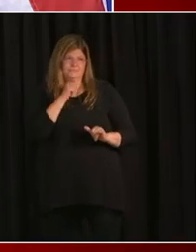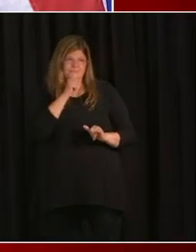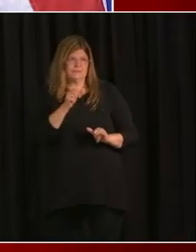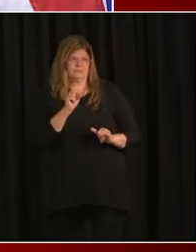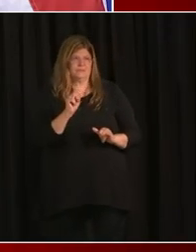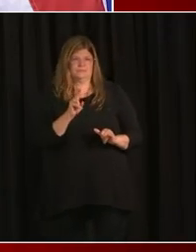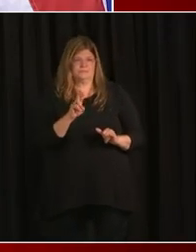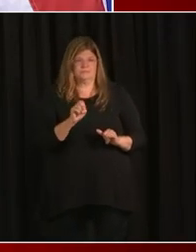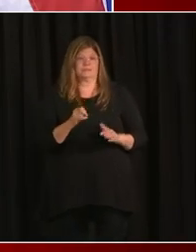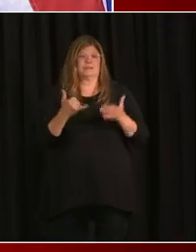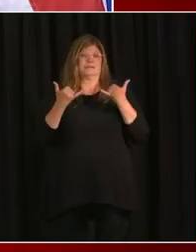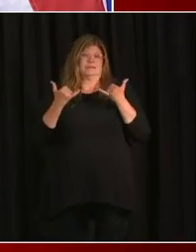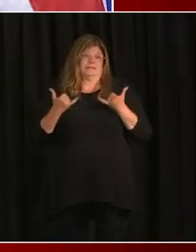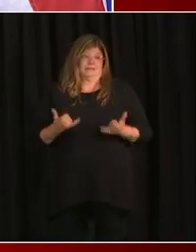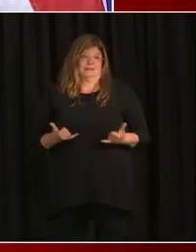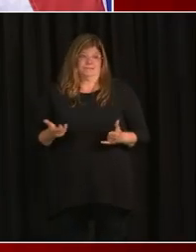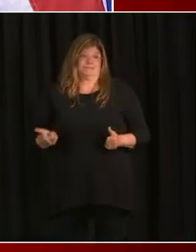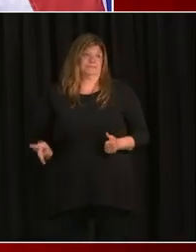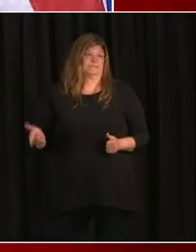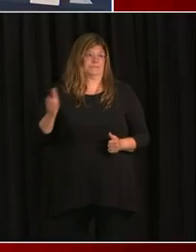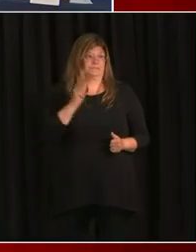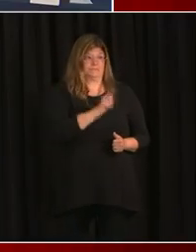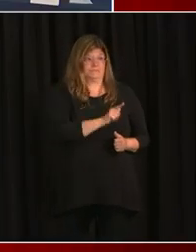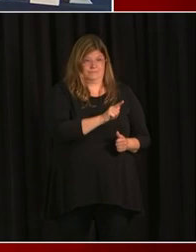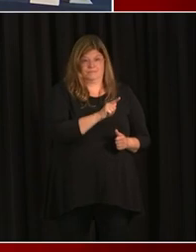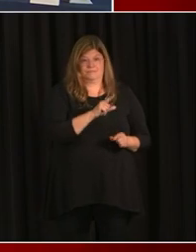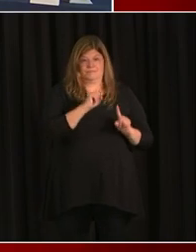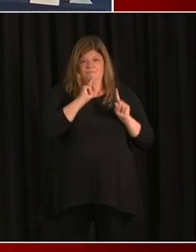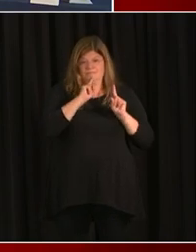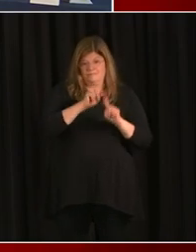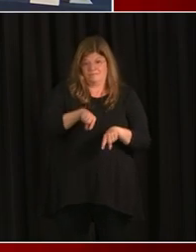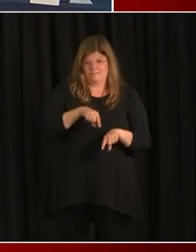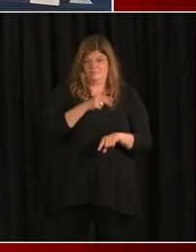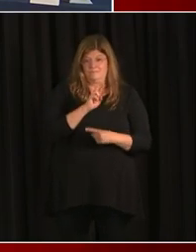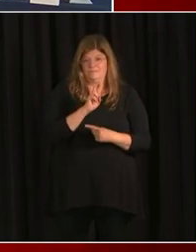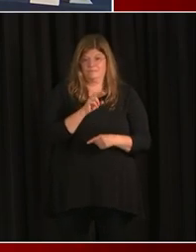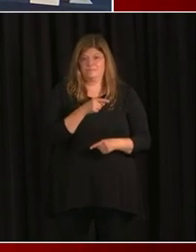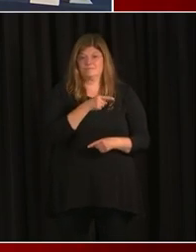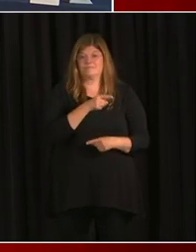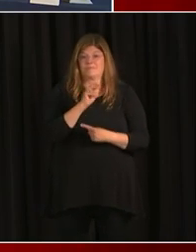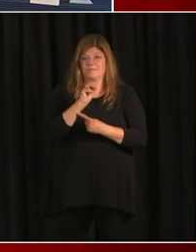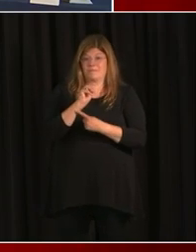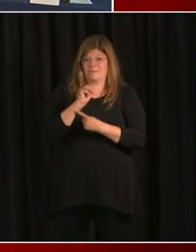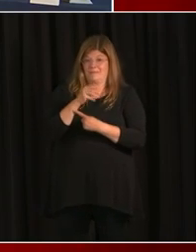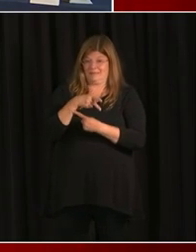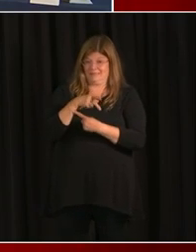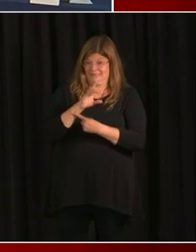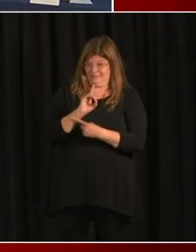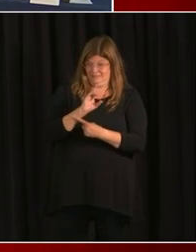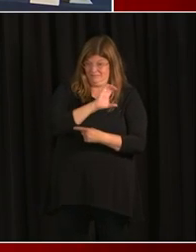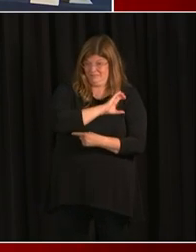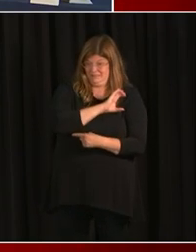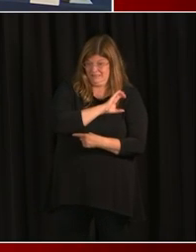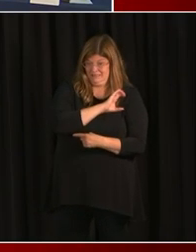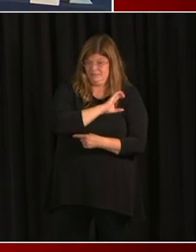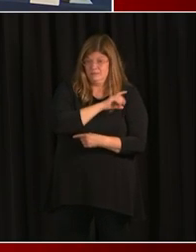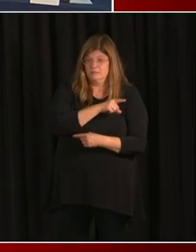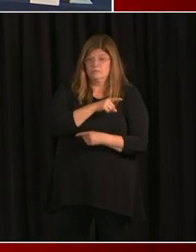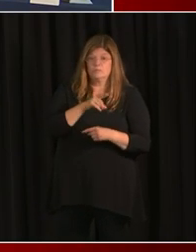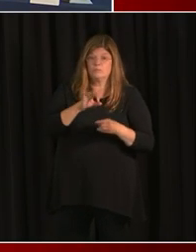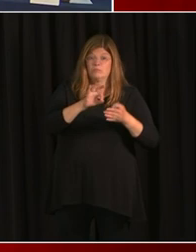that? Thank you, Mary. Yeah, I would just say, with MPD in particular, if you